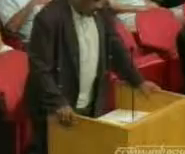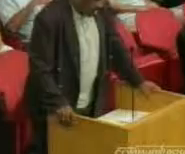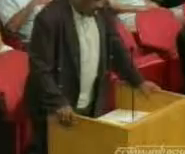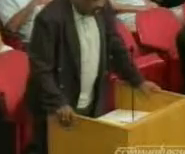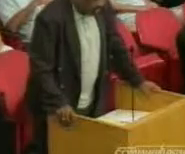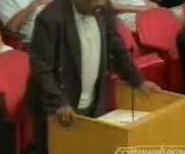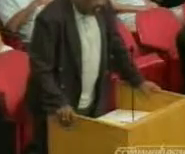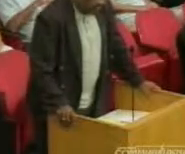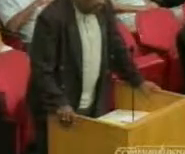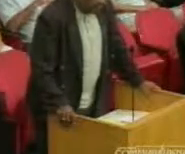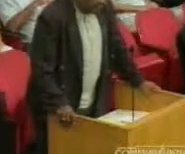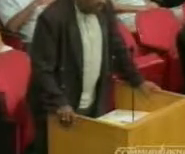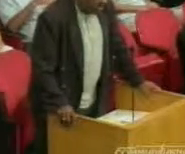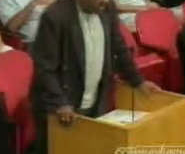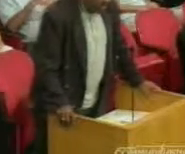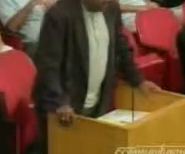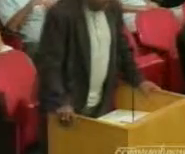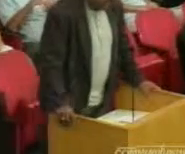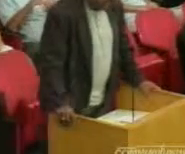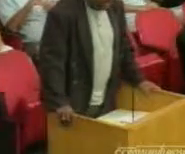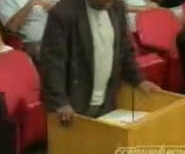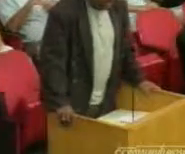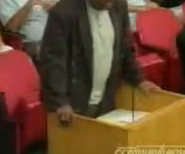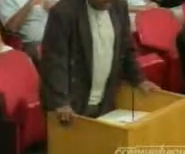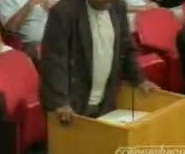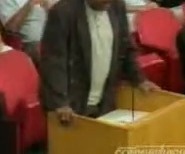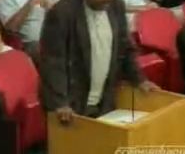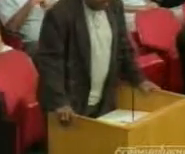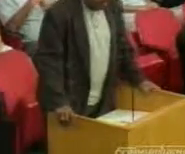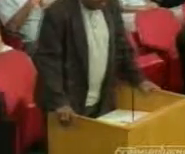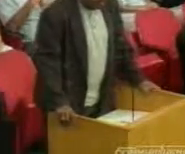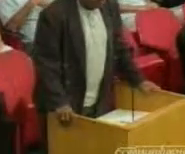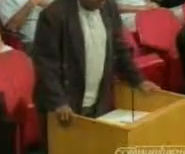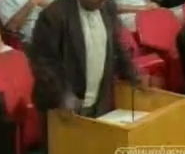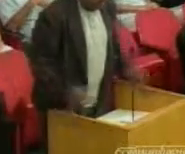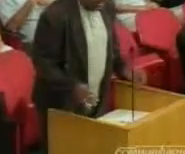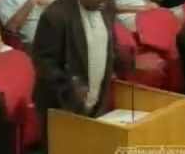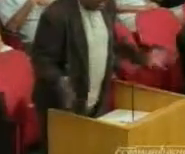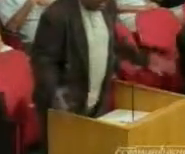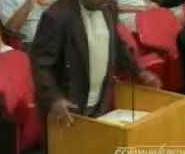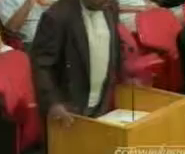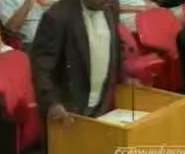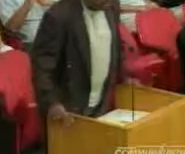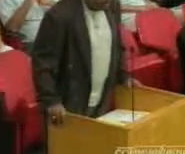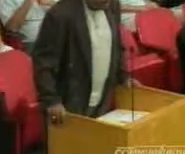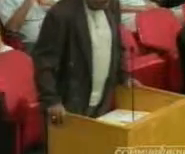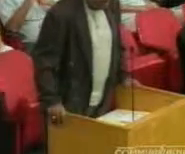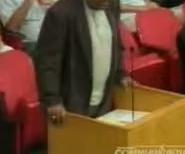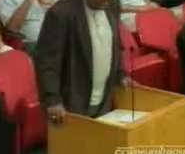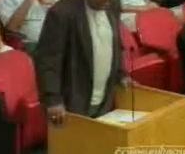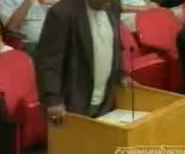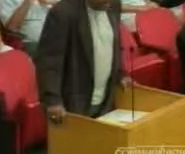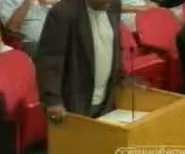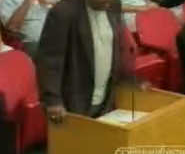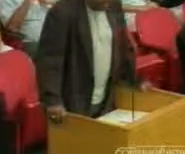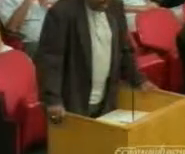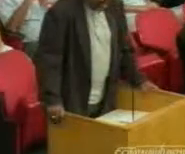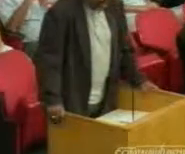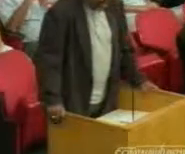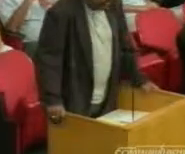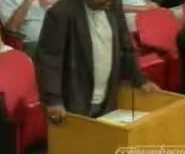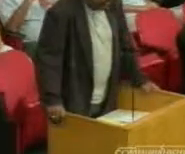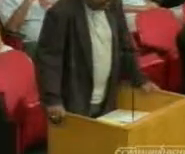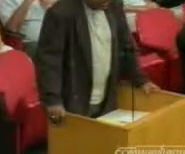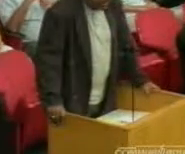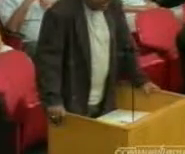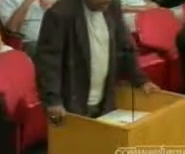and behaviors has gotten me caught up in an unintended way, at least for me anyway. You know, we live in an era now